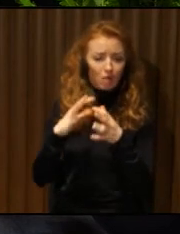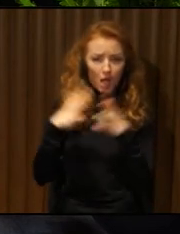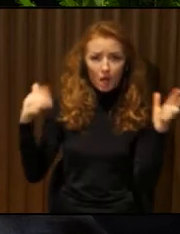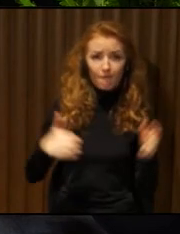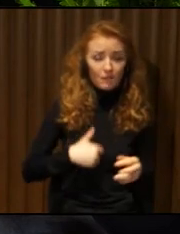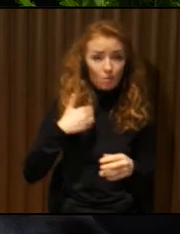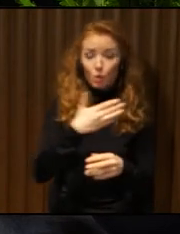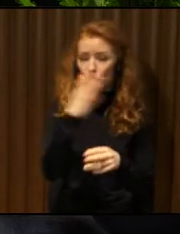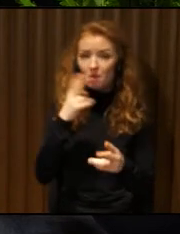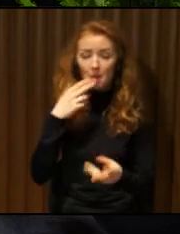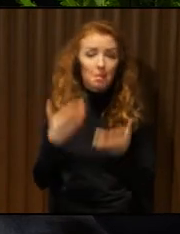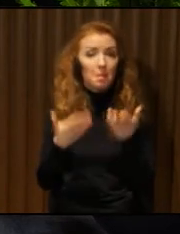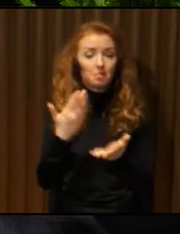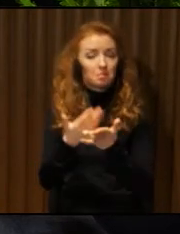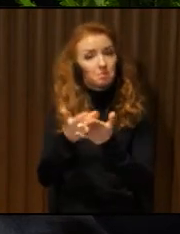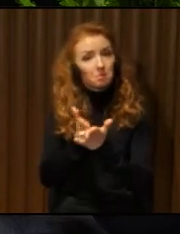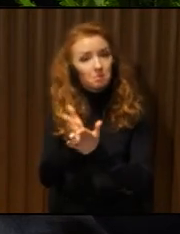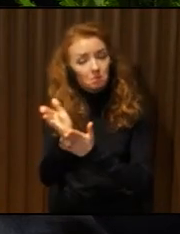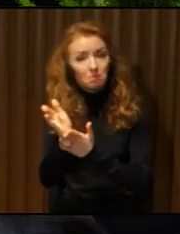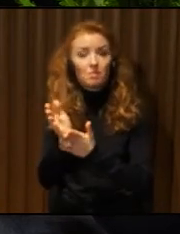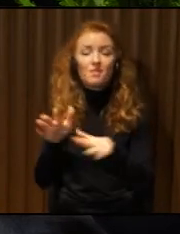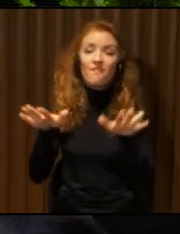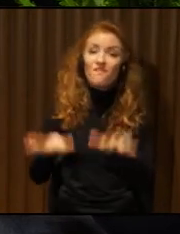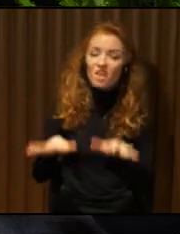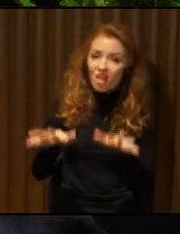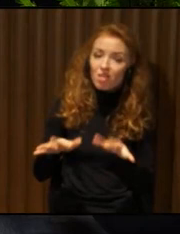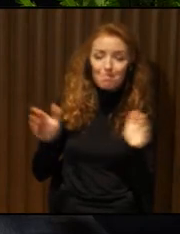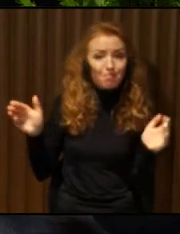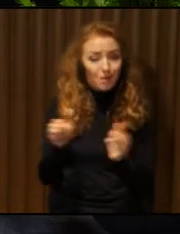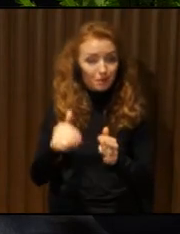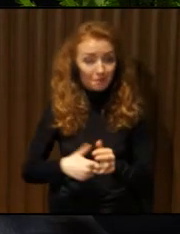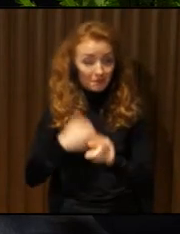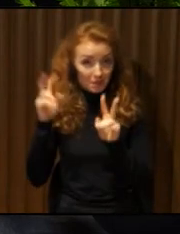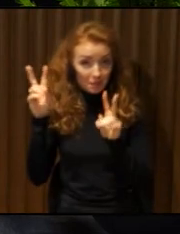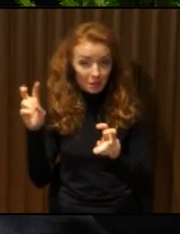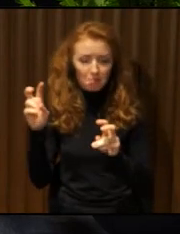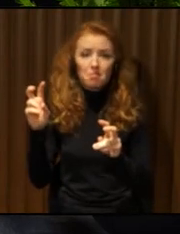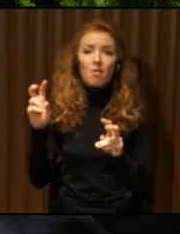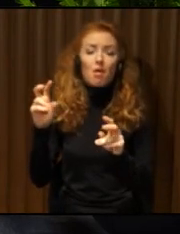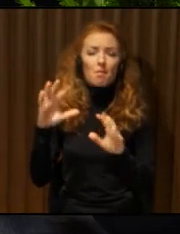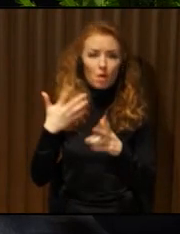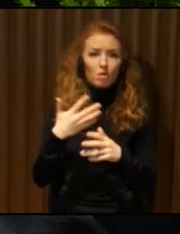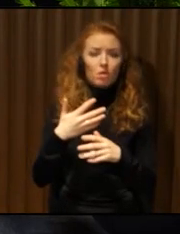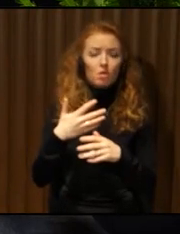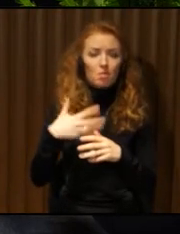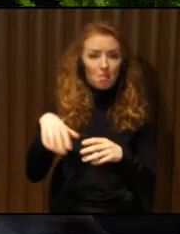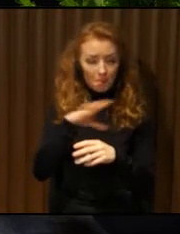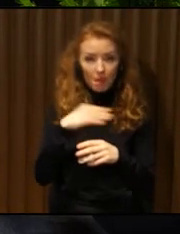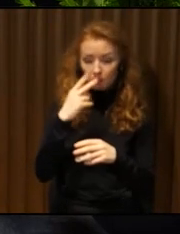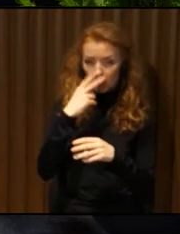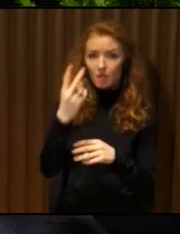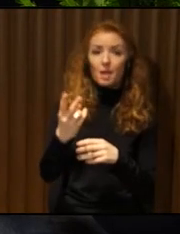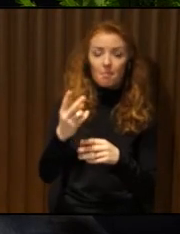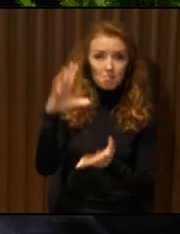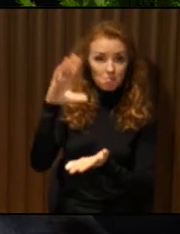designer, you know, who is a fancy and he's a local, so you should support him. So, but you know, the big superpowers, because IKEA's budget most probably